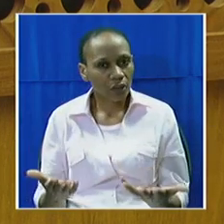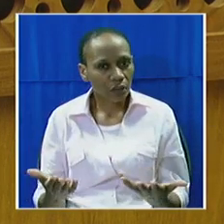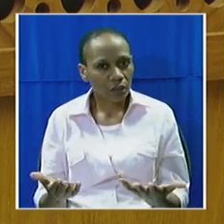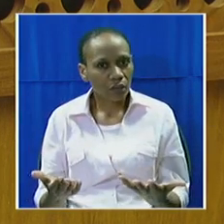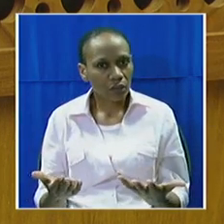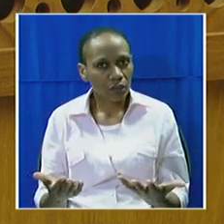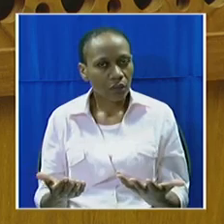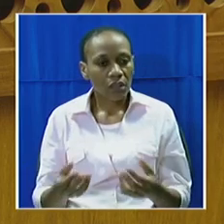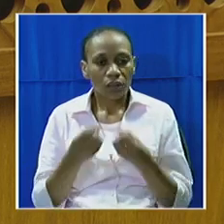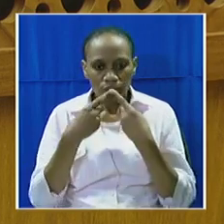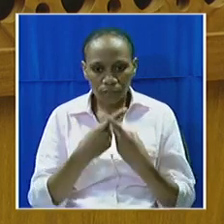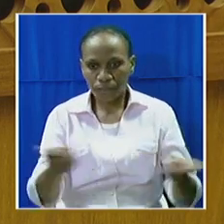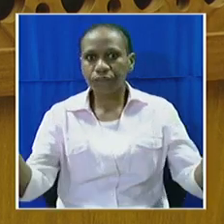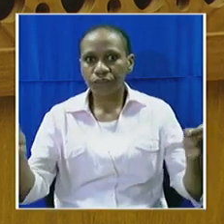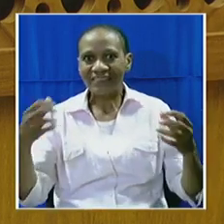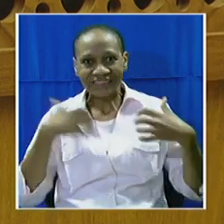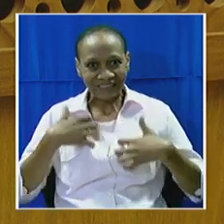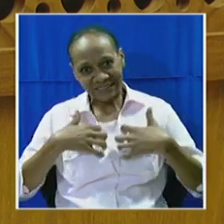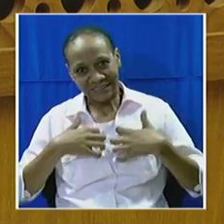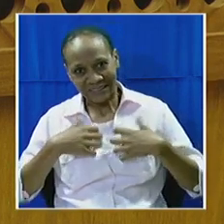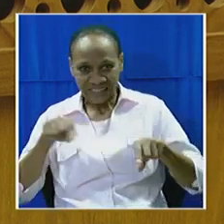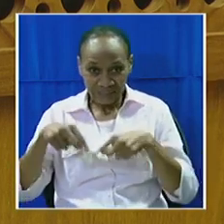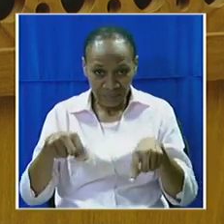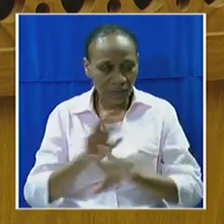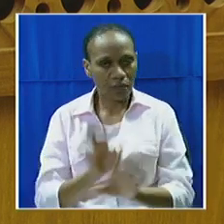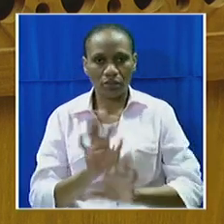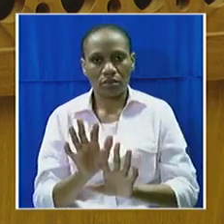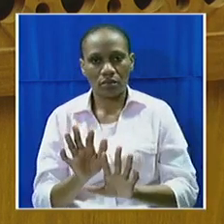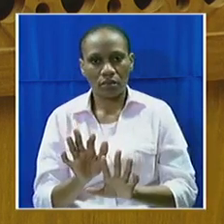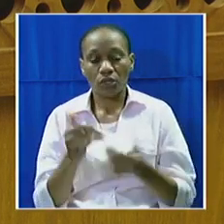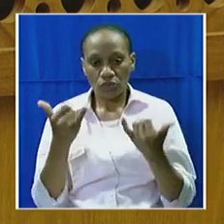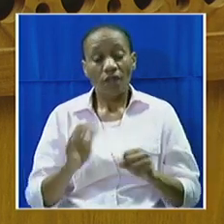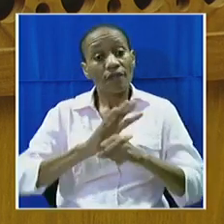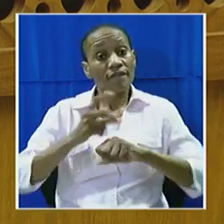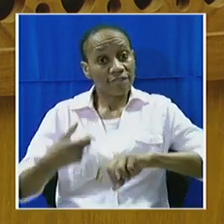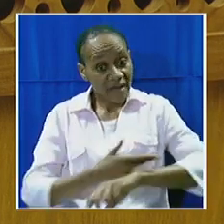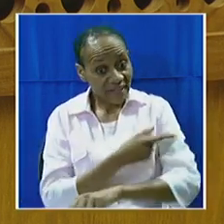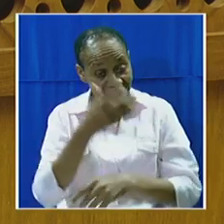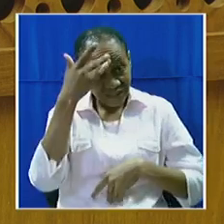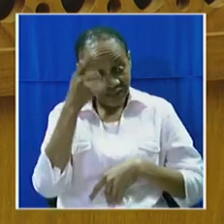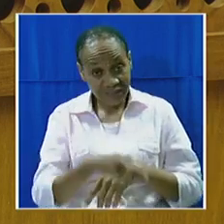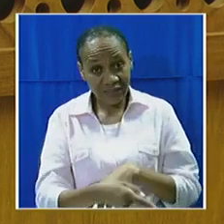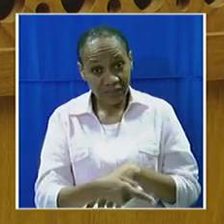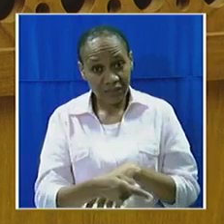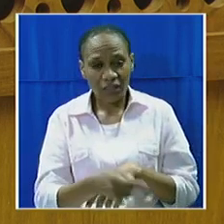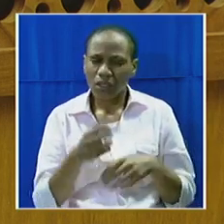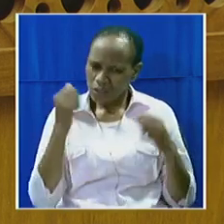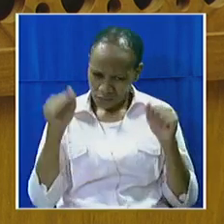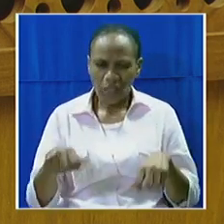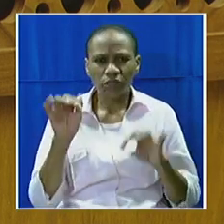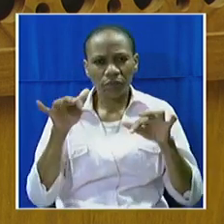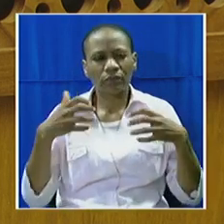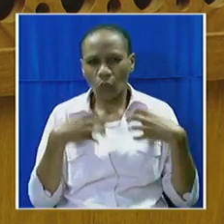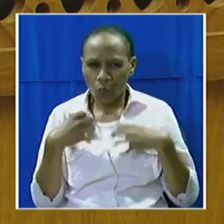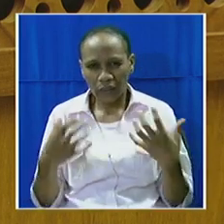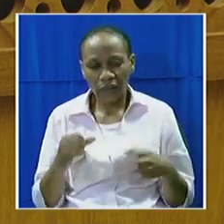allow panic to set in, because this spread of this virus is indeed worrying. In